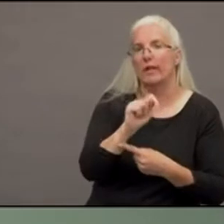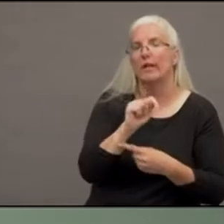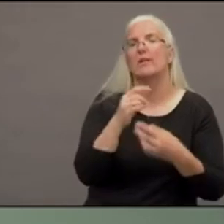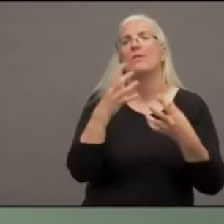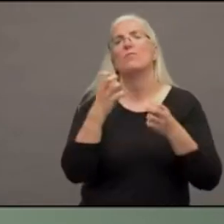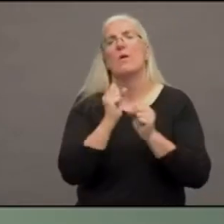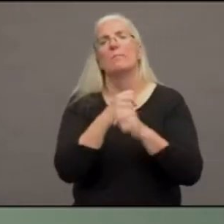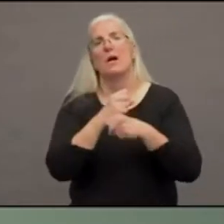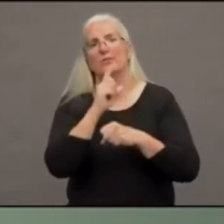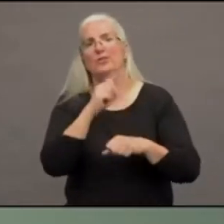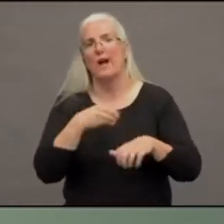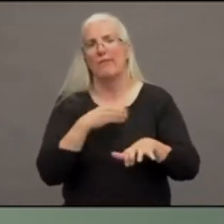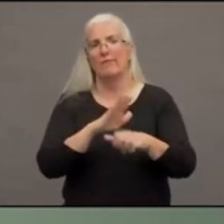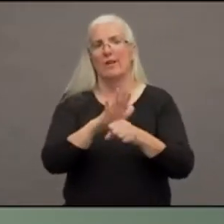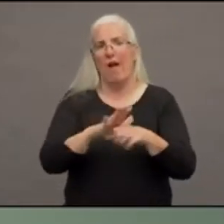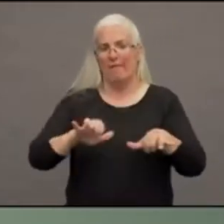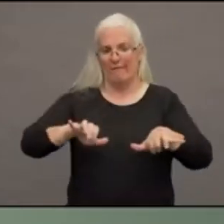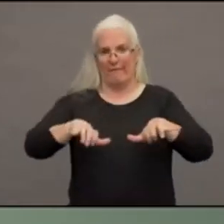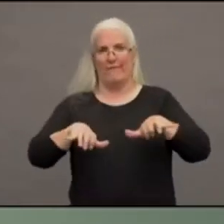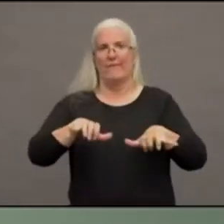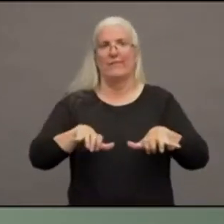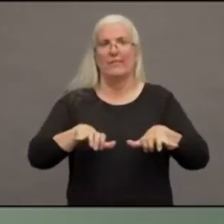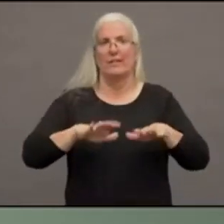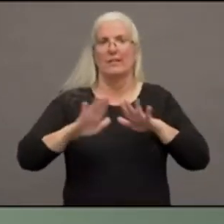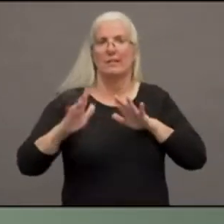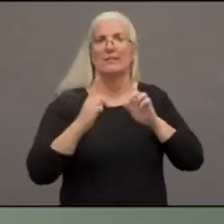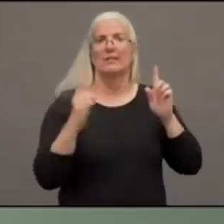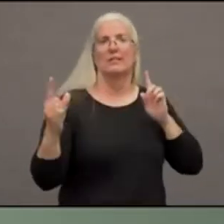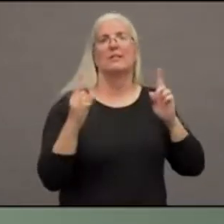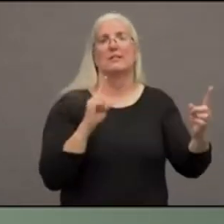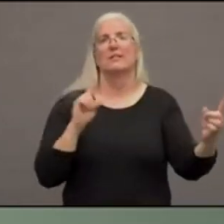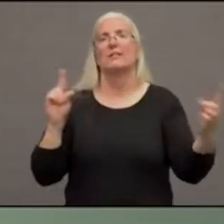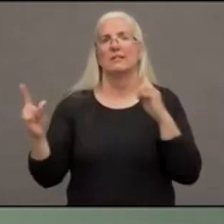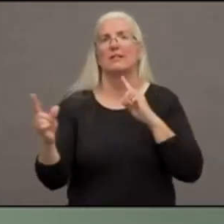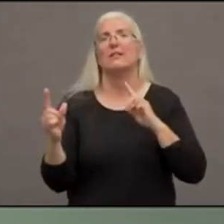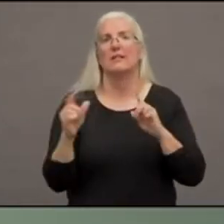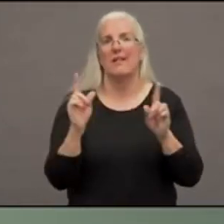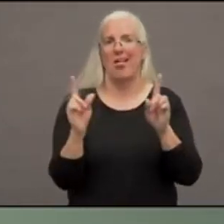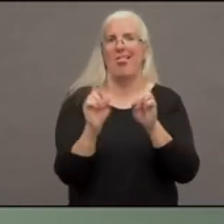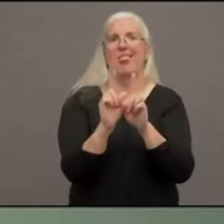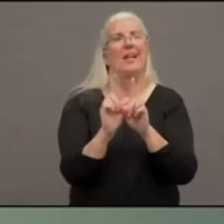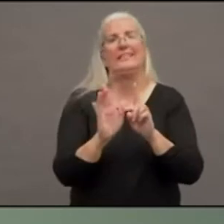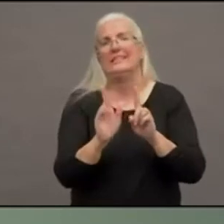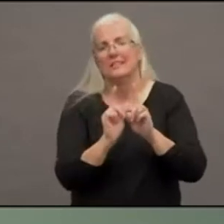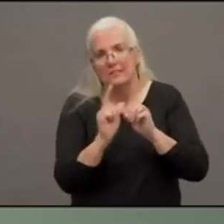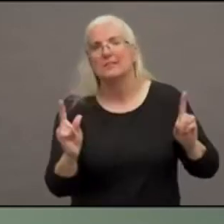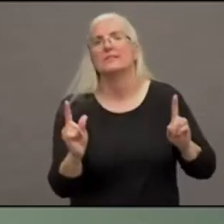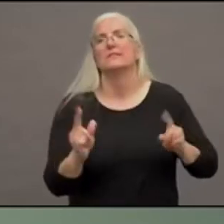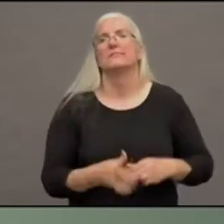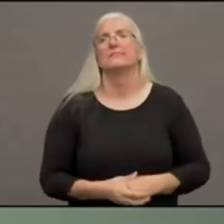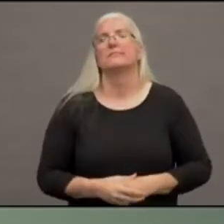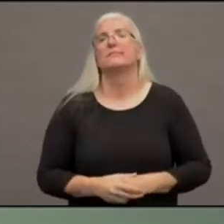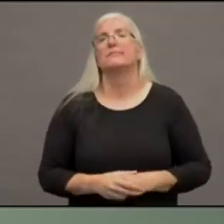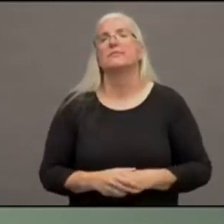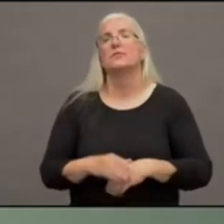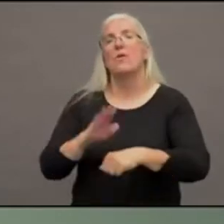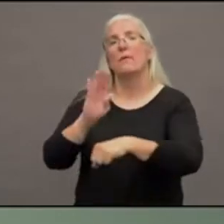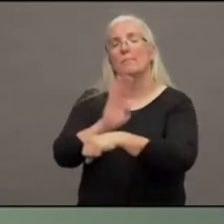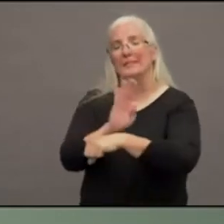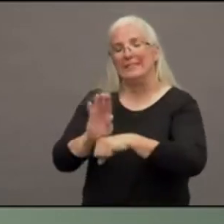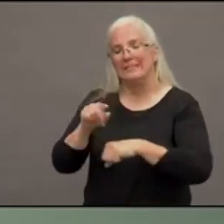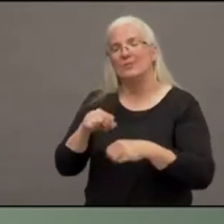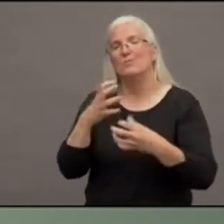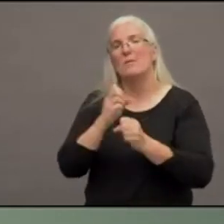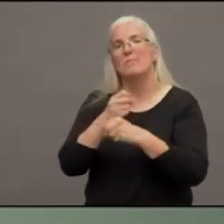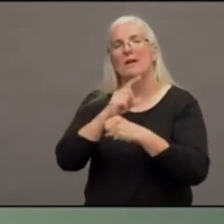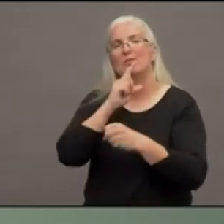to have adequate social distancing, adequate space, and that places are not getting crowded or having too many